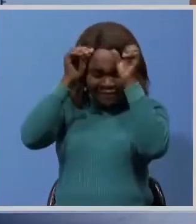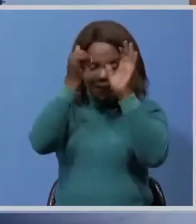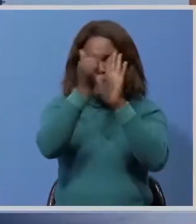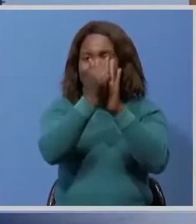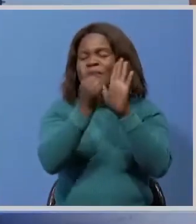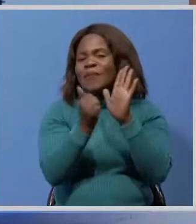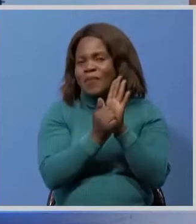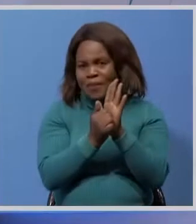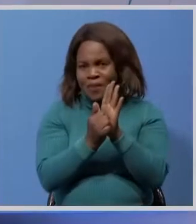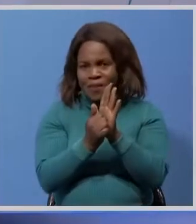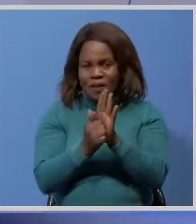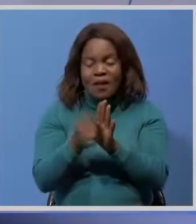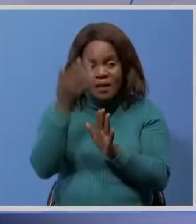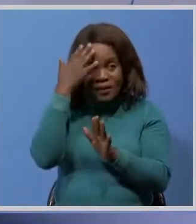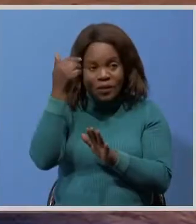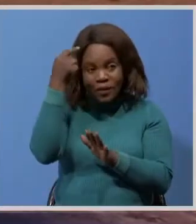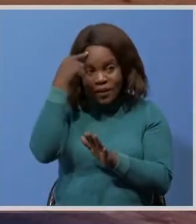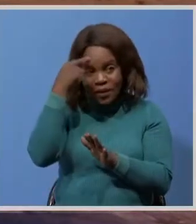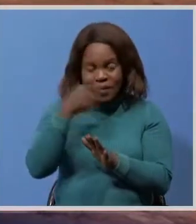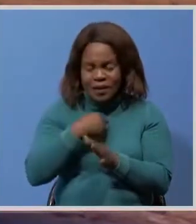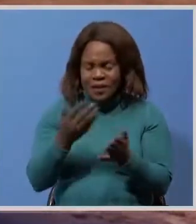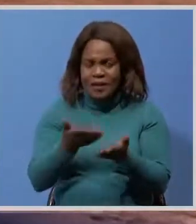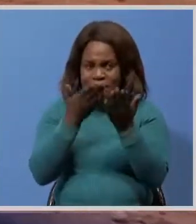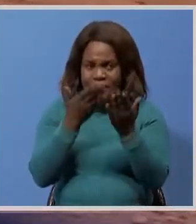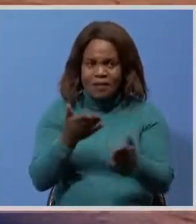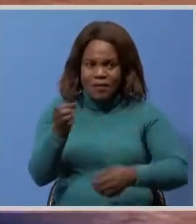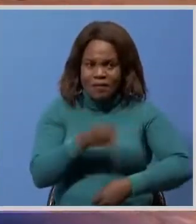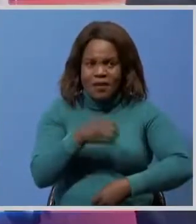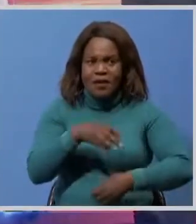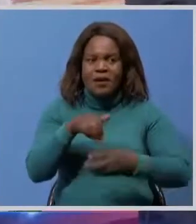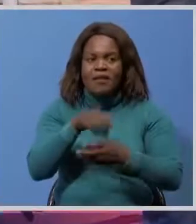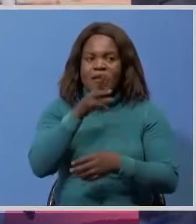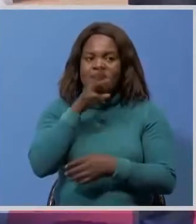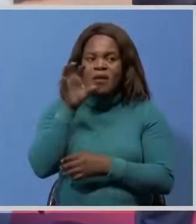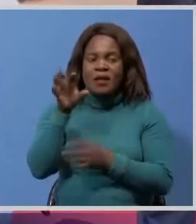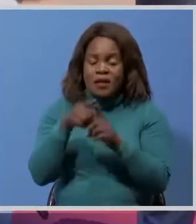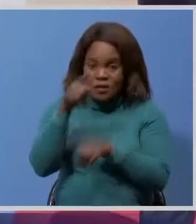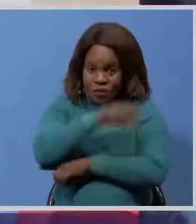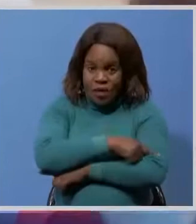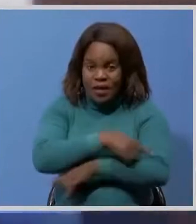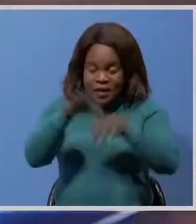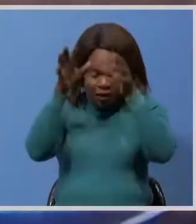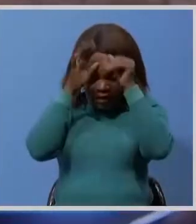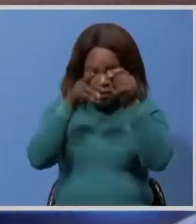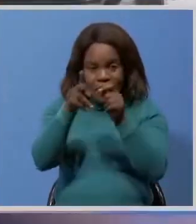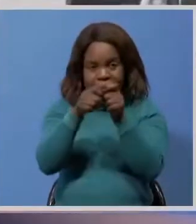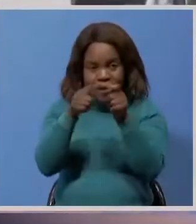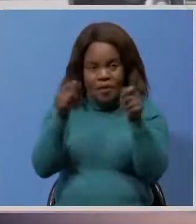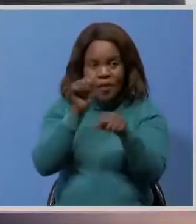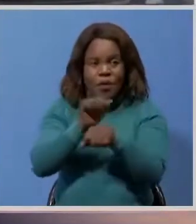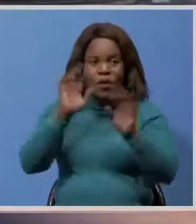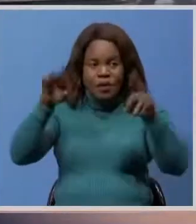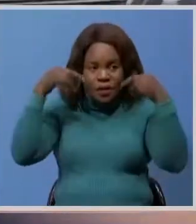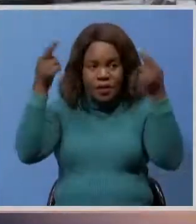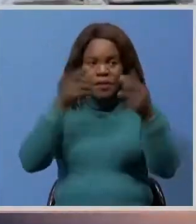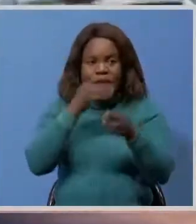agenda. This is why government has heavily invested in the water sector. And today, the head of state commissioned works on the rehabilitation